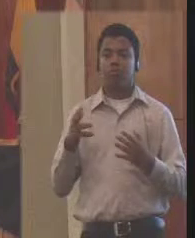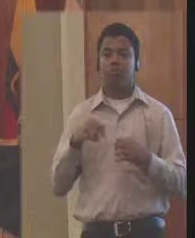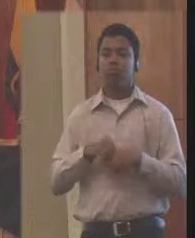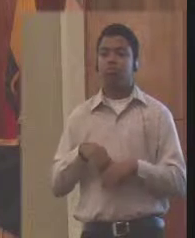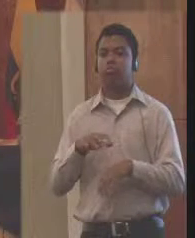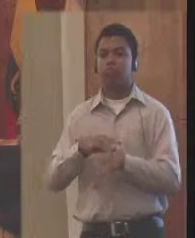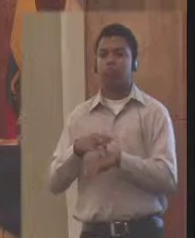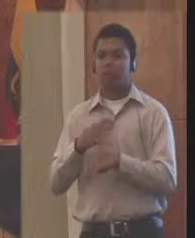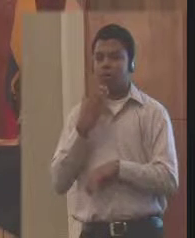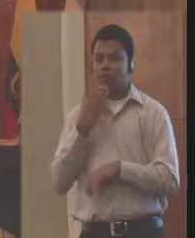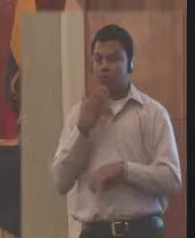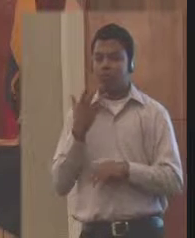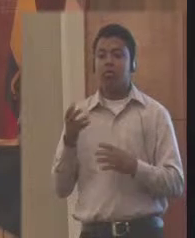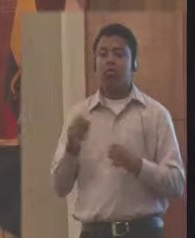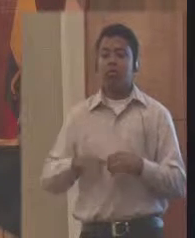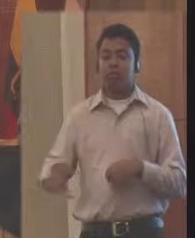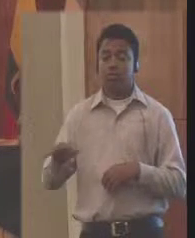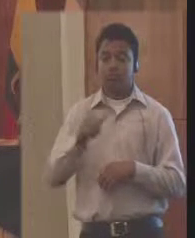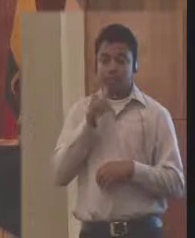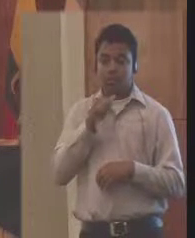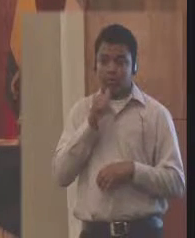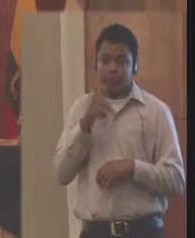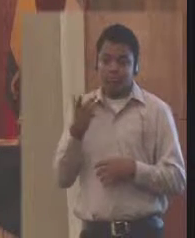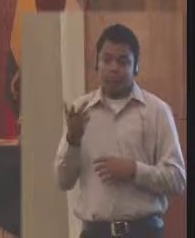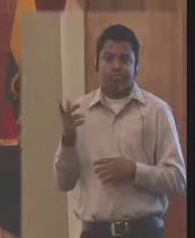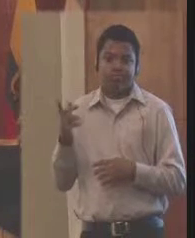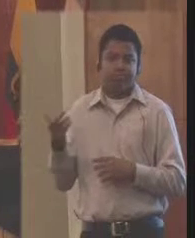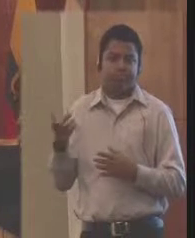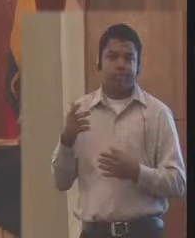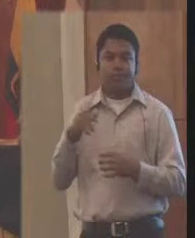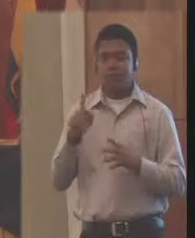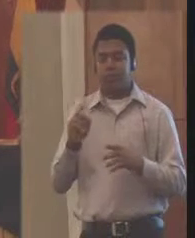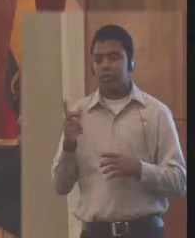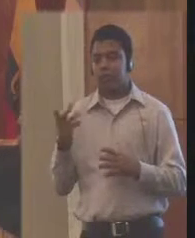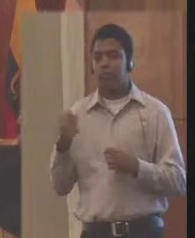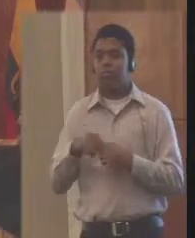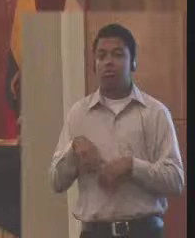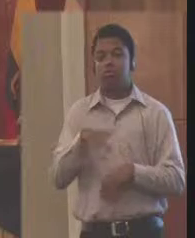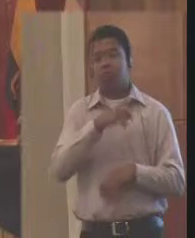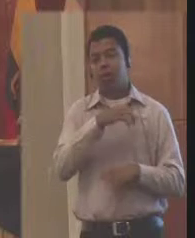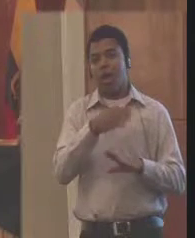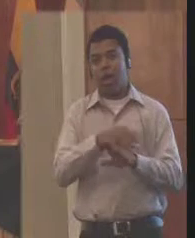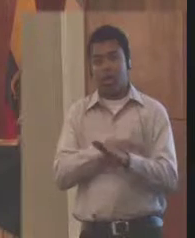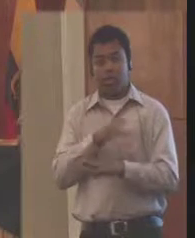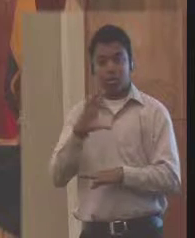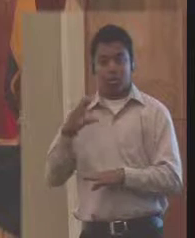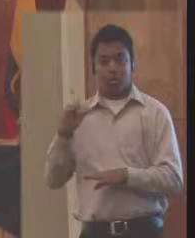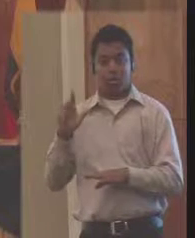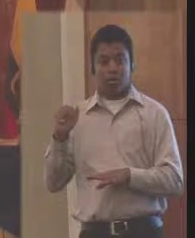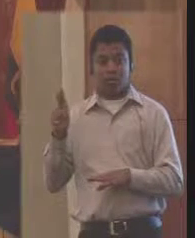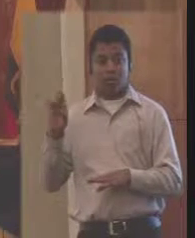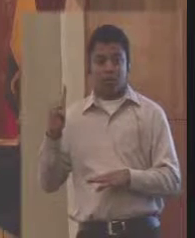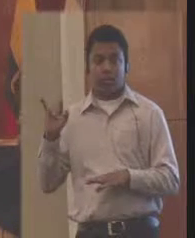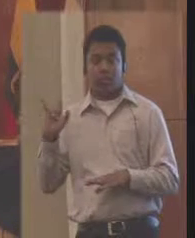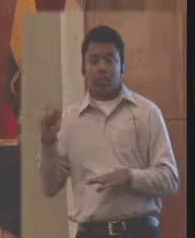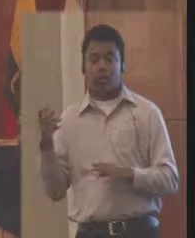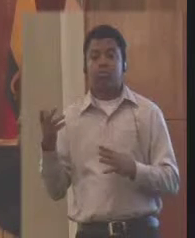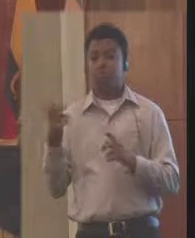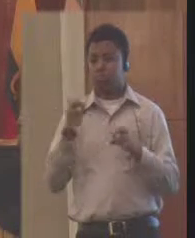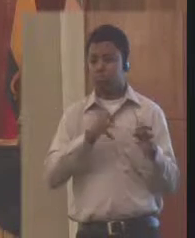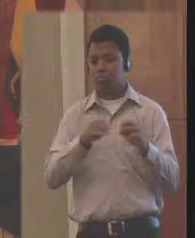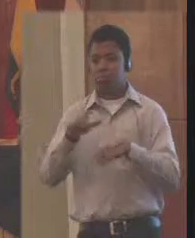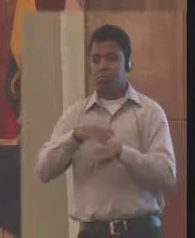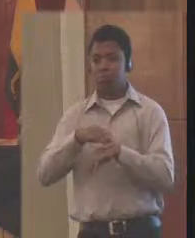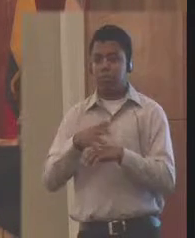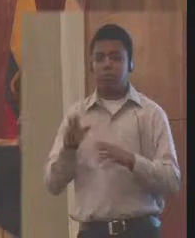course, Claudia already mentioned some of the uptake of the disaster losses, so I won't spend time interpreting this graph. I'll move on, but just to